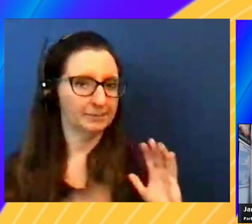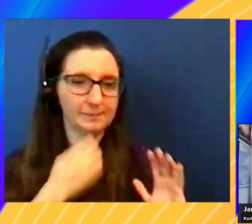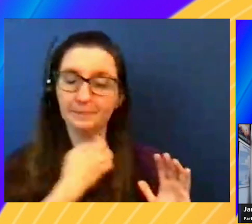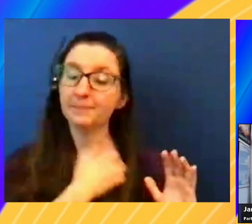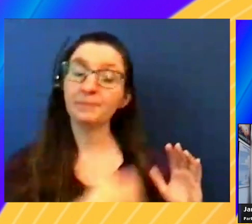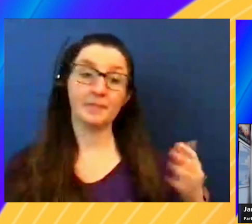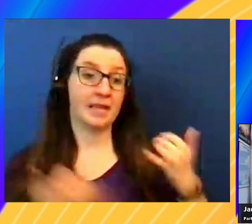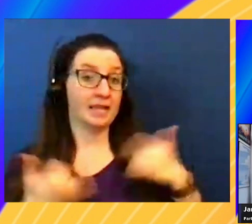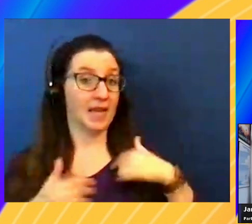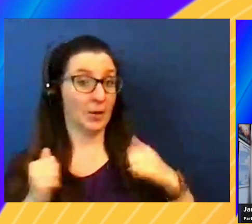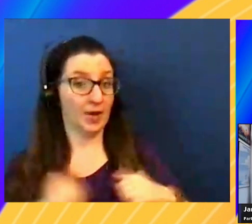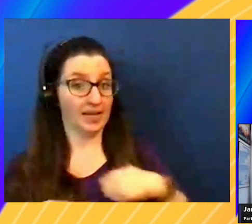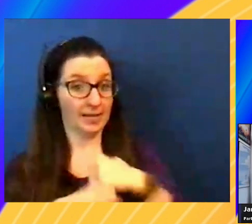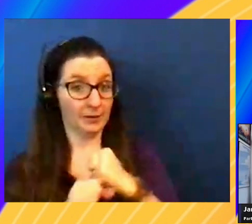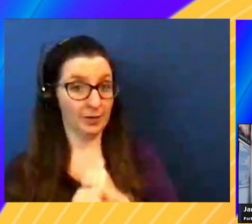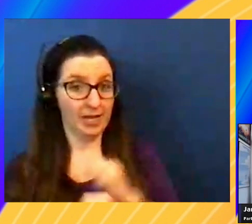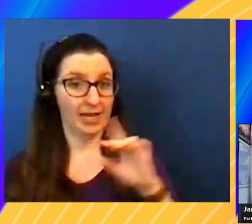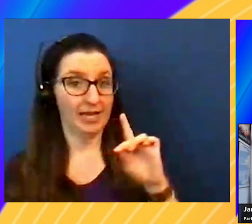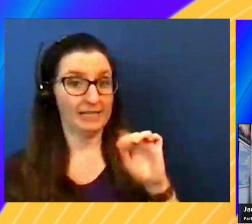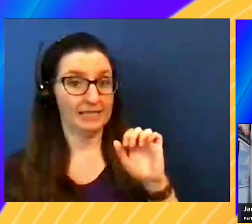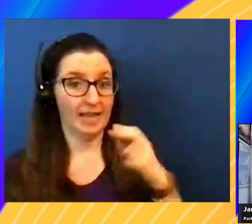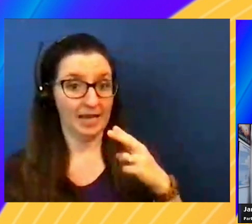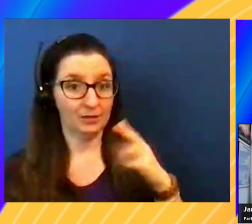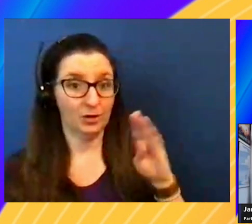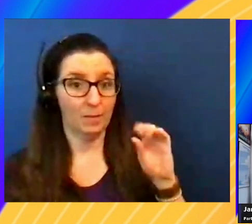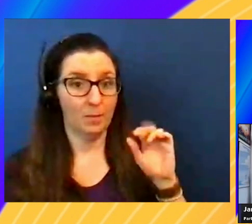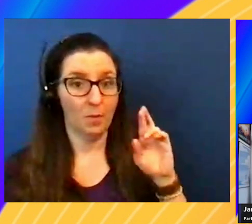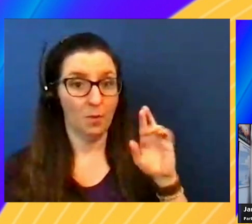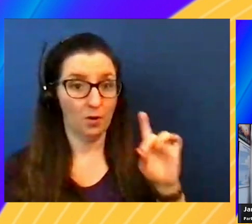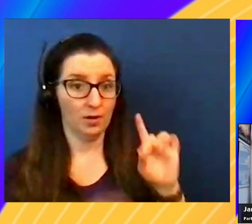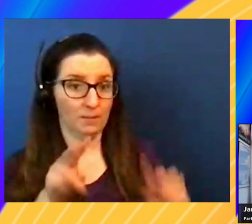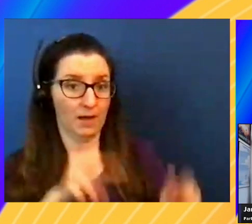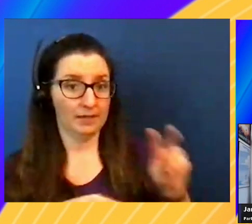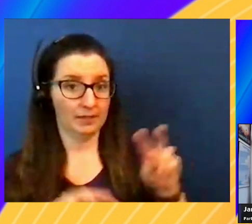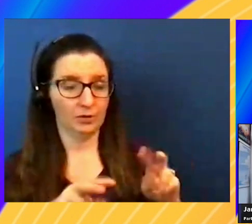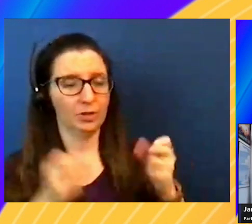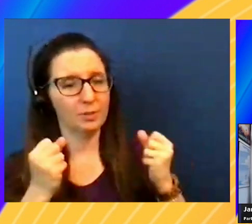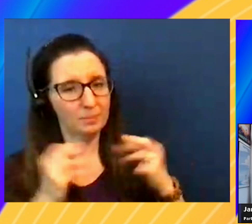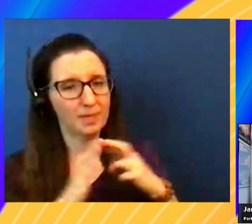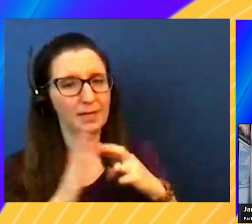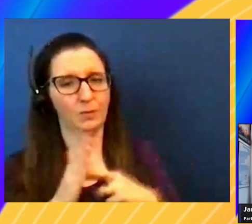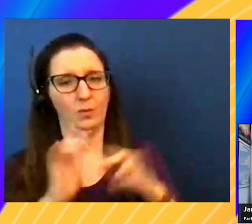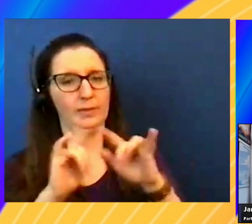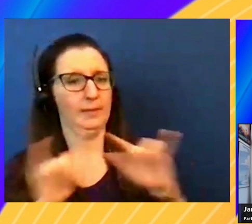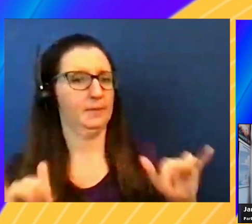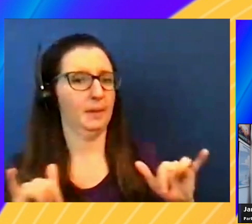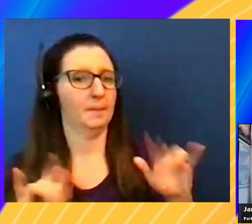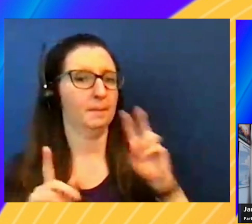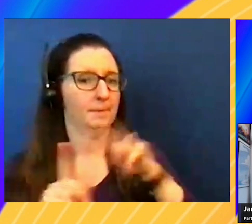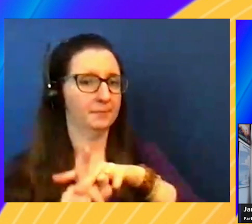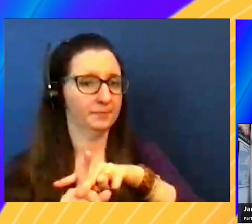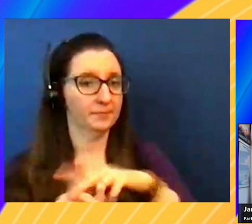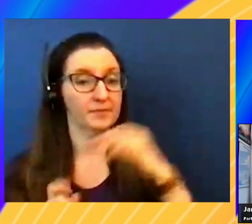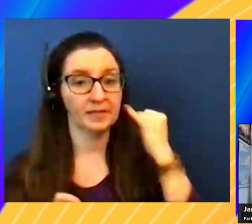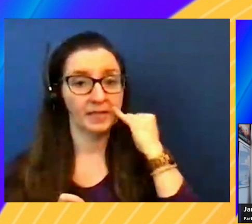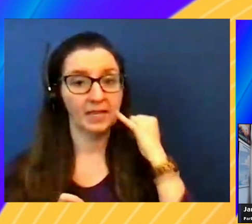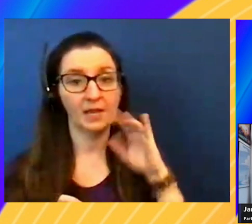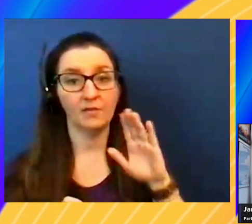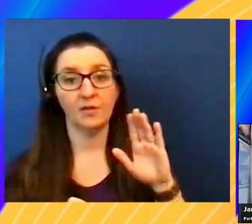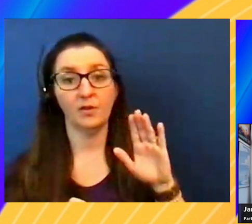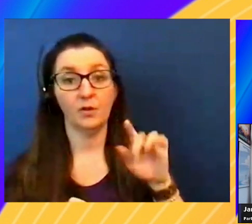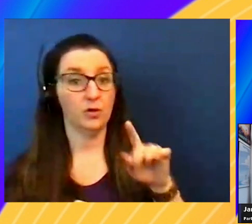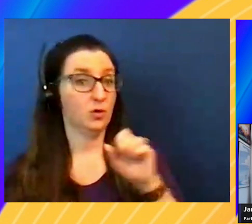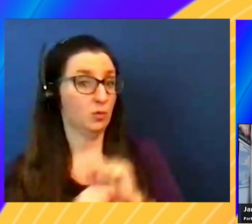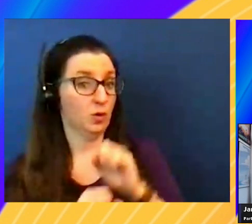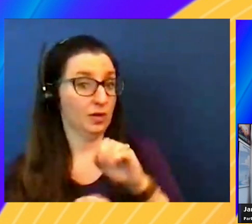dashboard to monitor a lot of rules at the same time. And If you're in security or you want to do any type